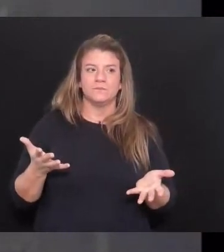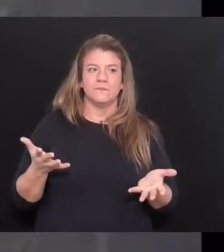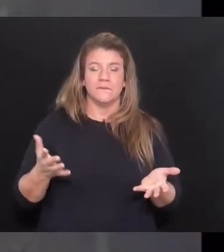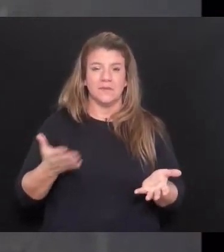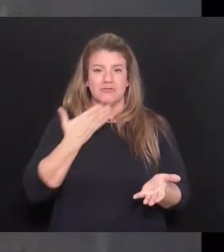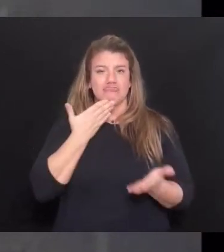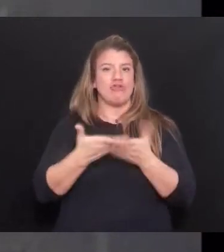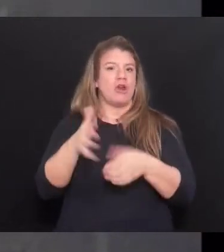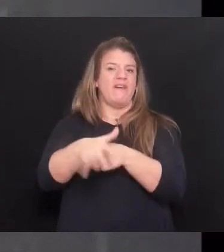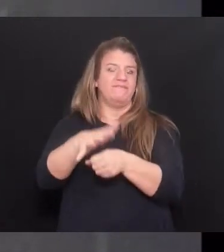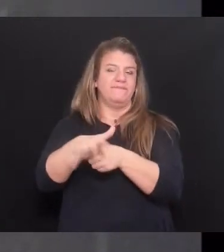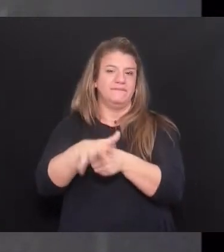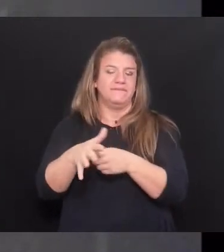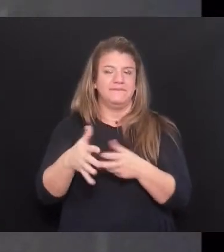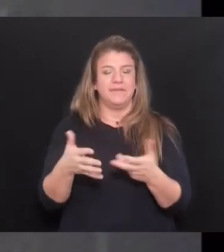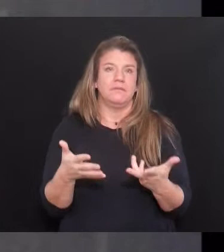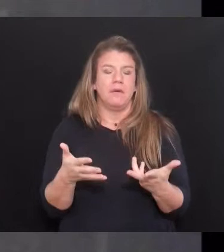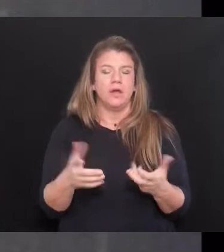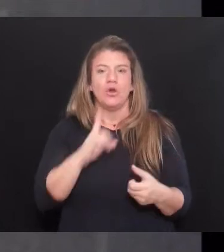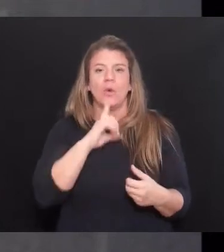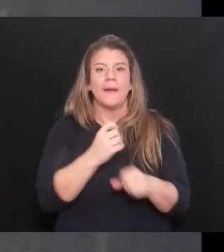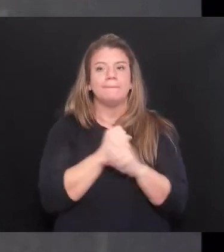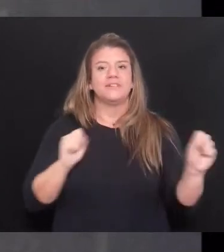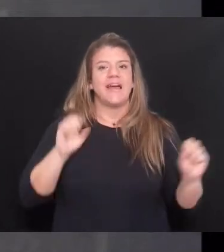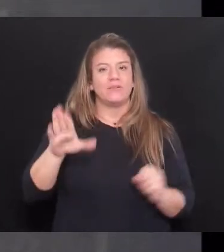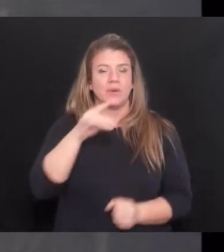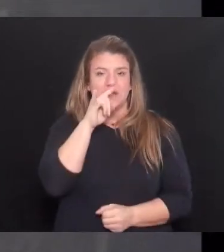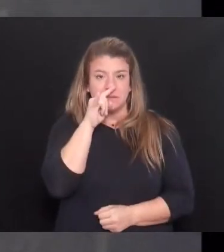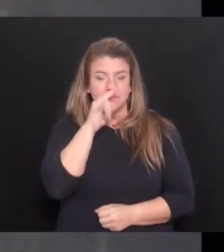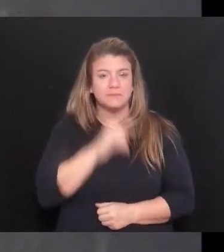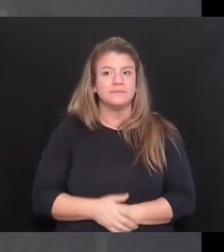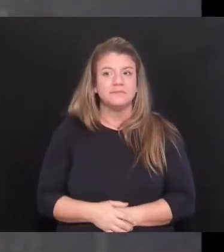good enough or to protect their kids.